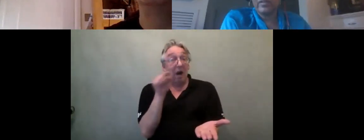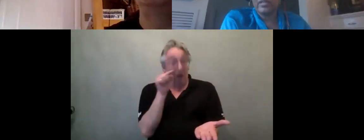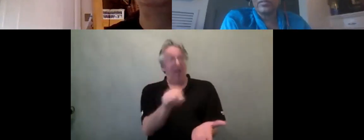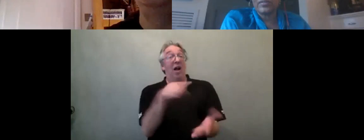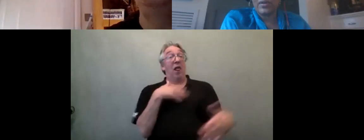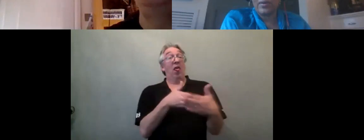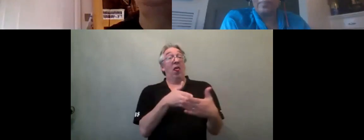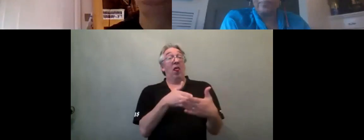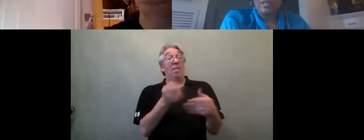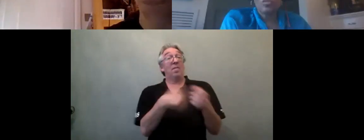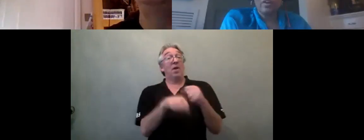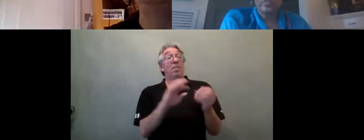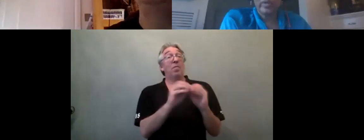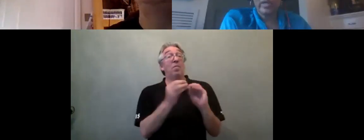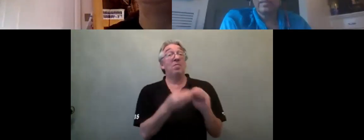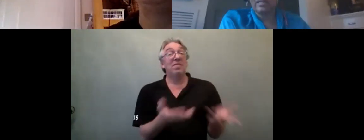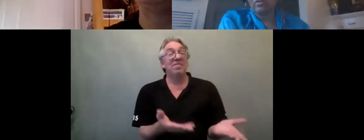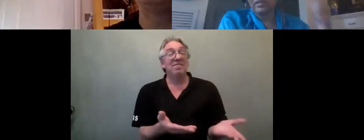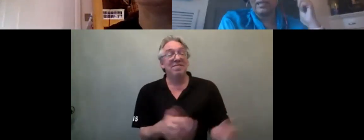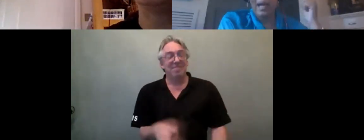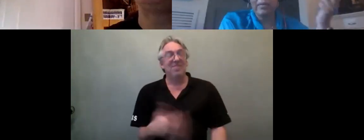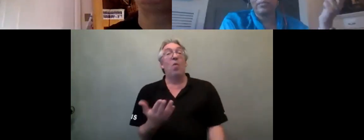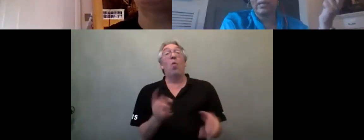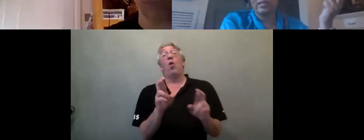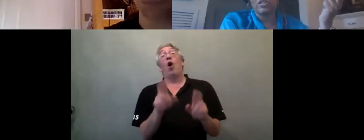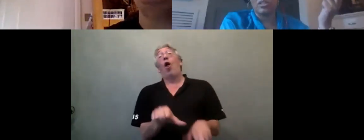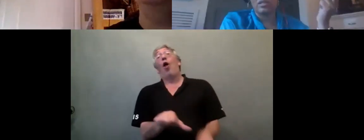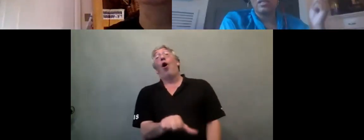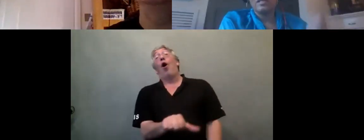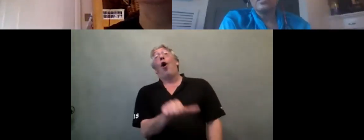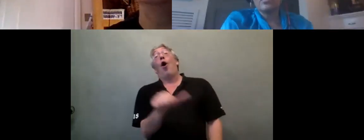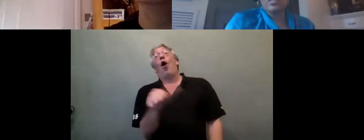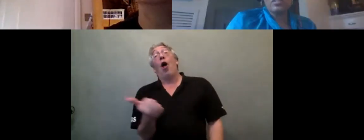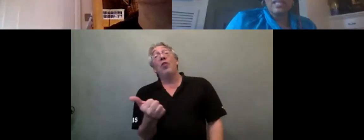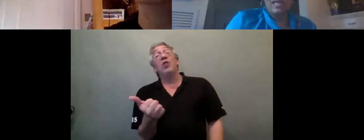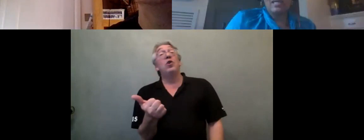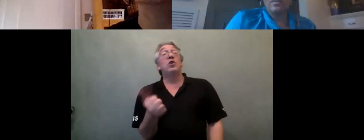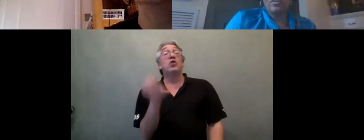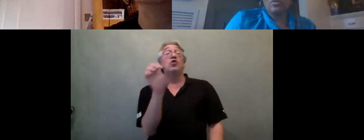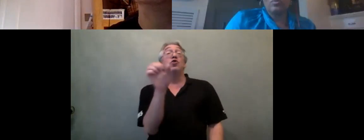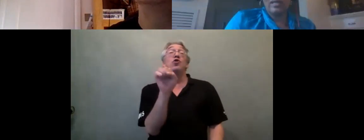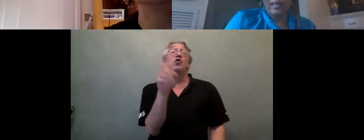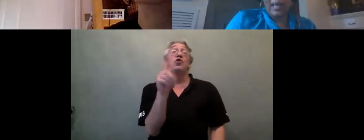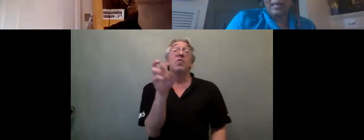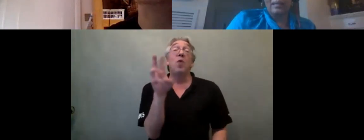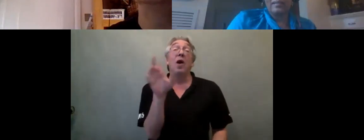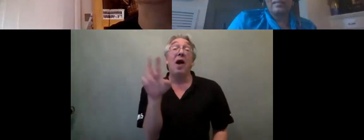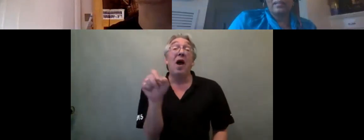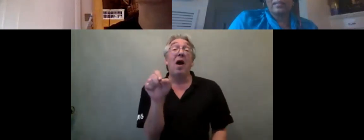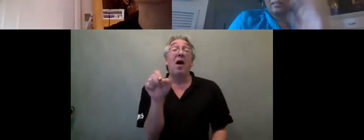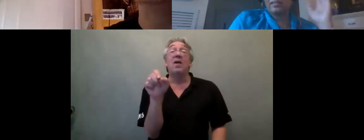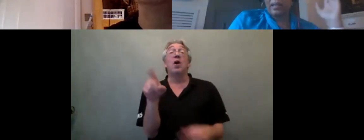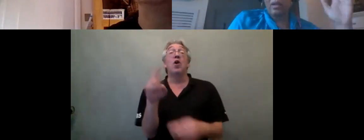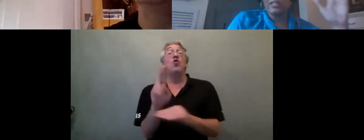of various software that look at iris recognition. So just to say, you know, again,